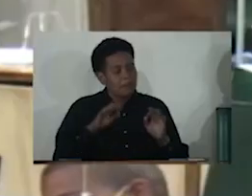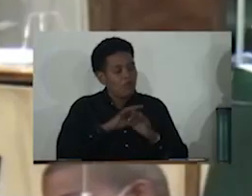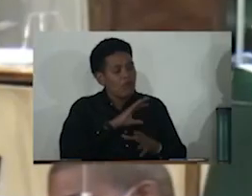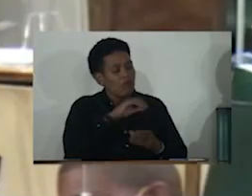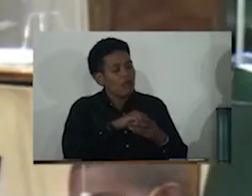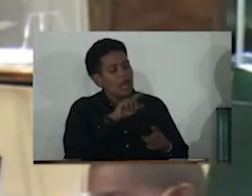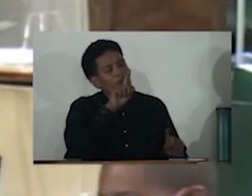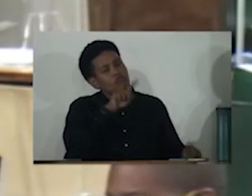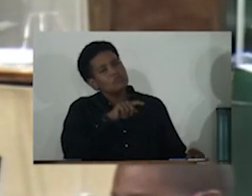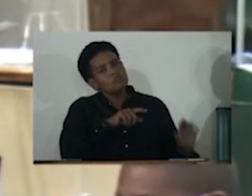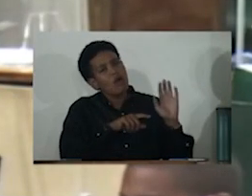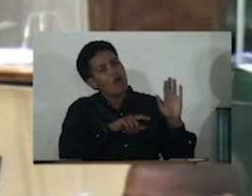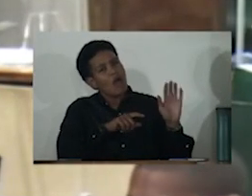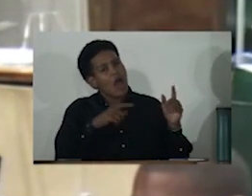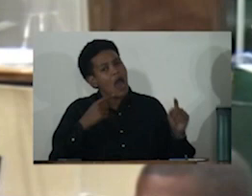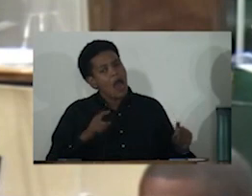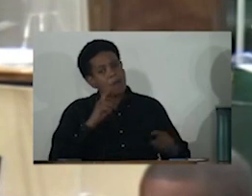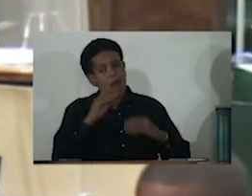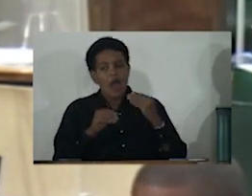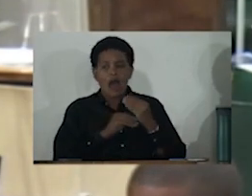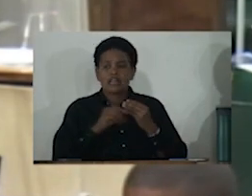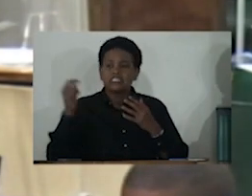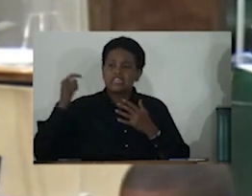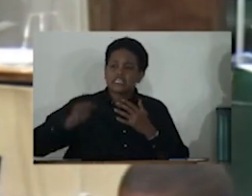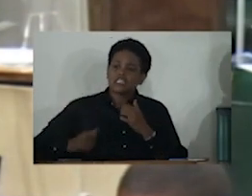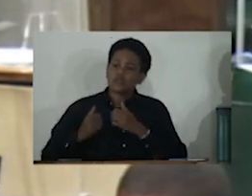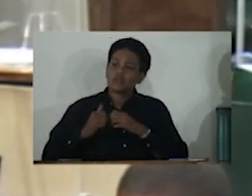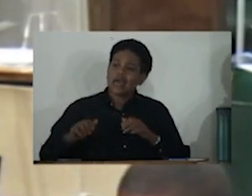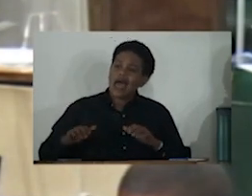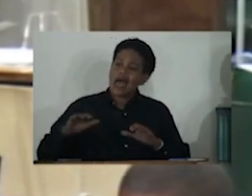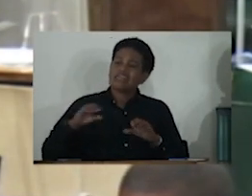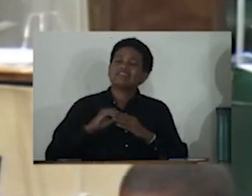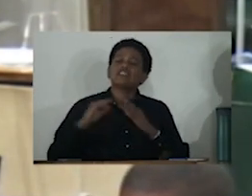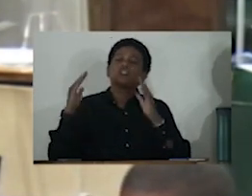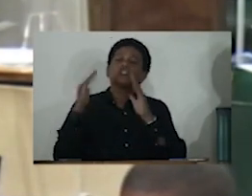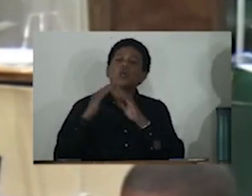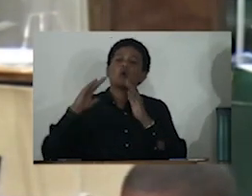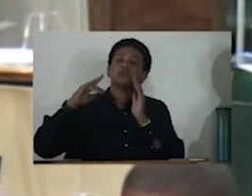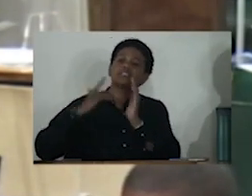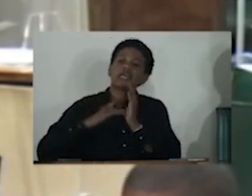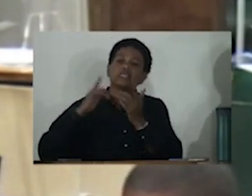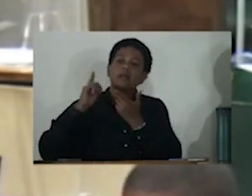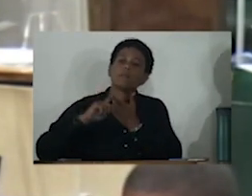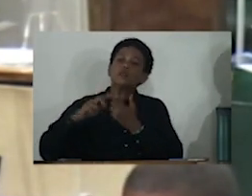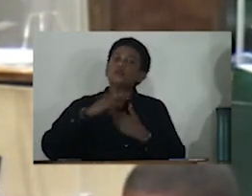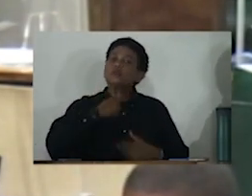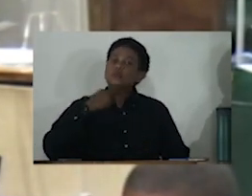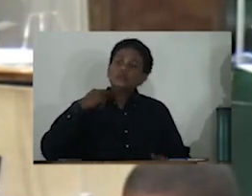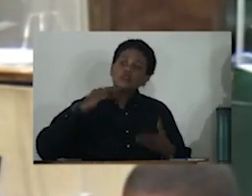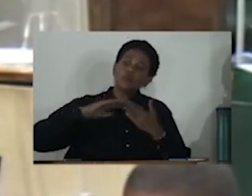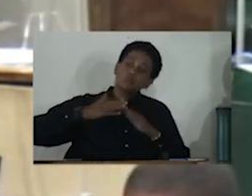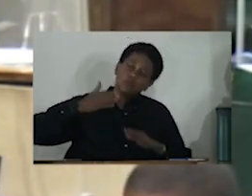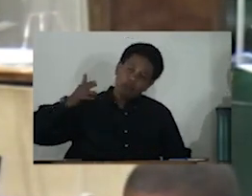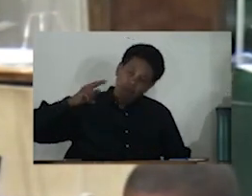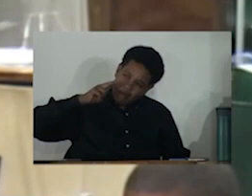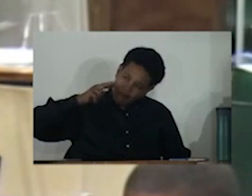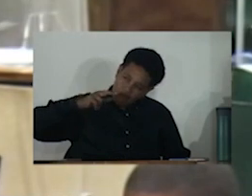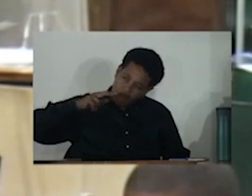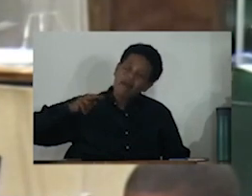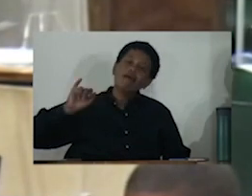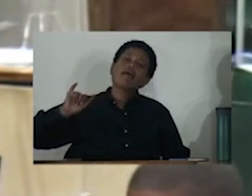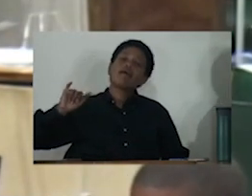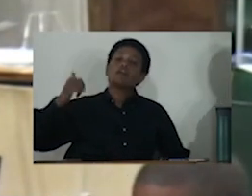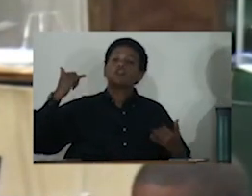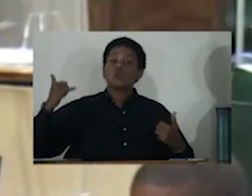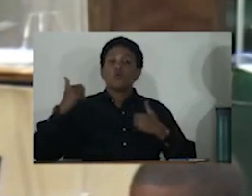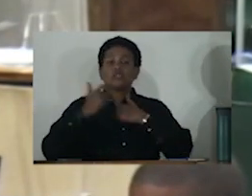of the response, have also been initiated with activities in town centers and in at-risk communities. It is at